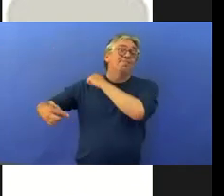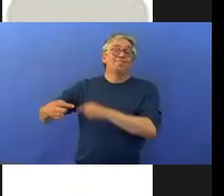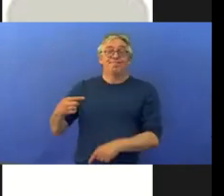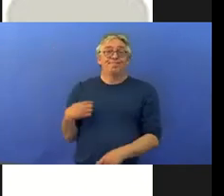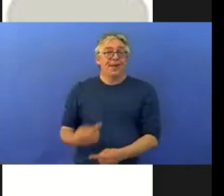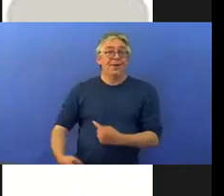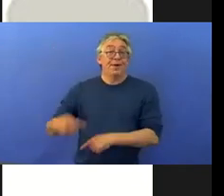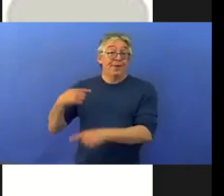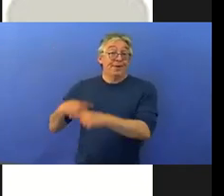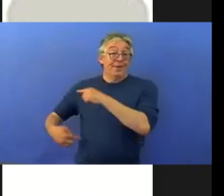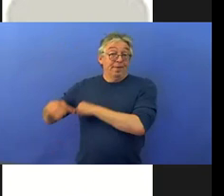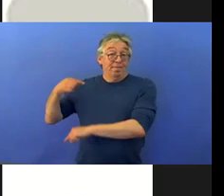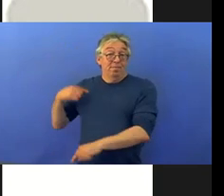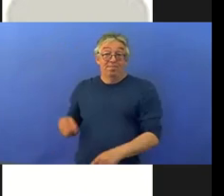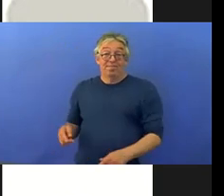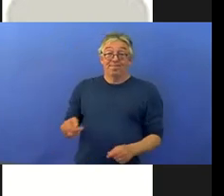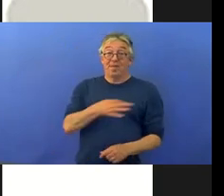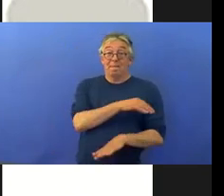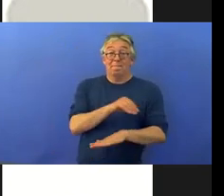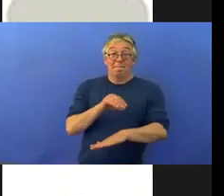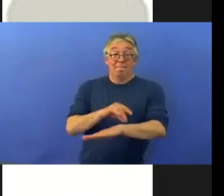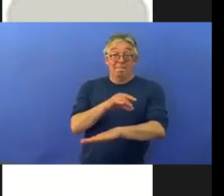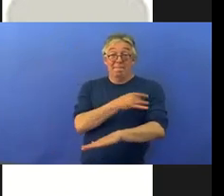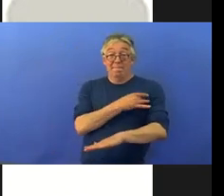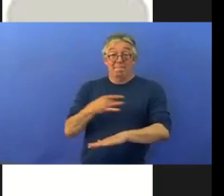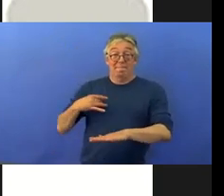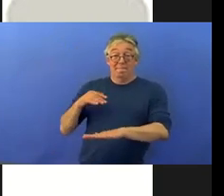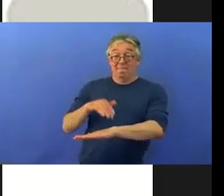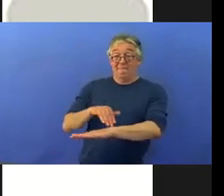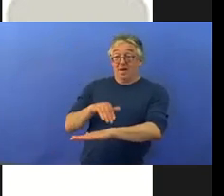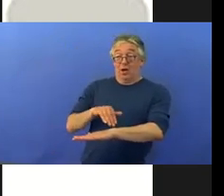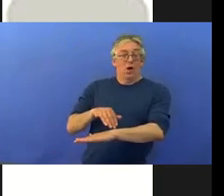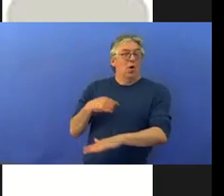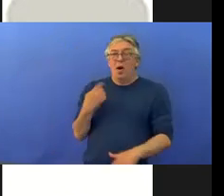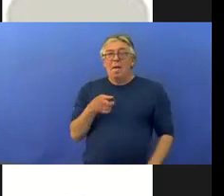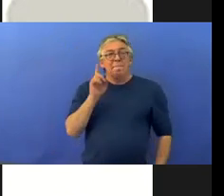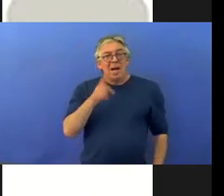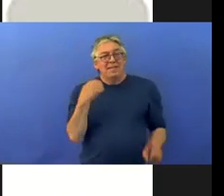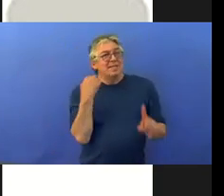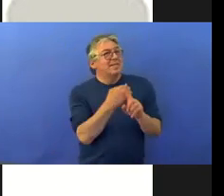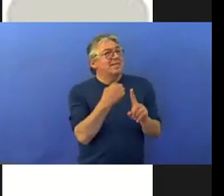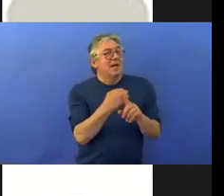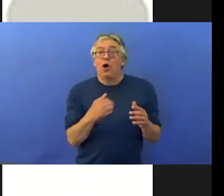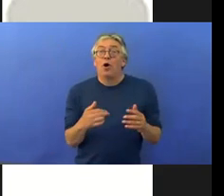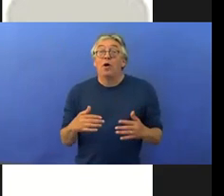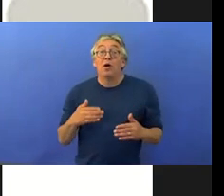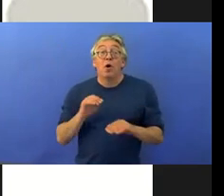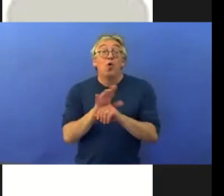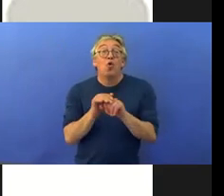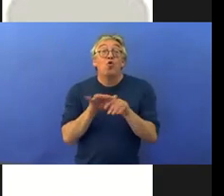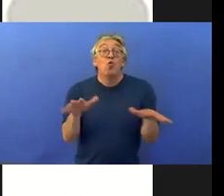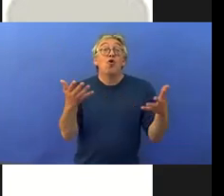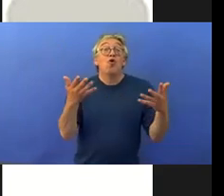this pandemic, we take a sustainable and human rights-based approach to building back better. In the